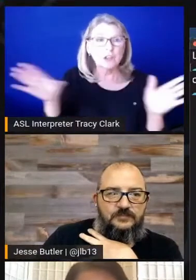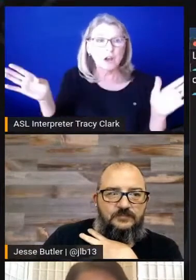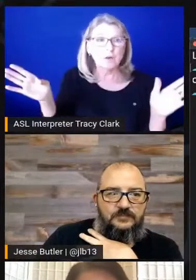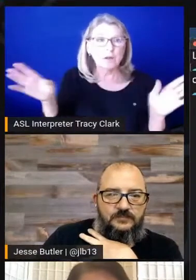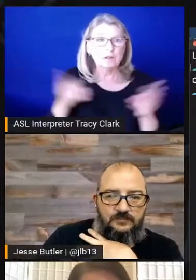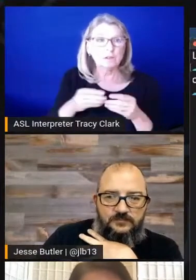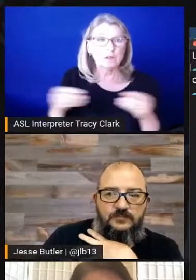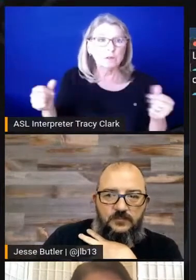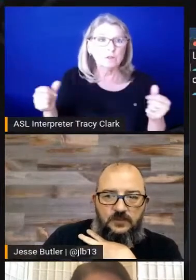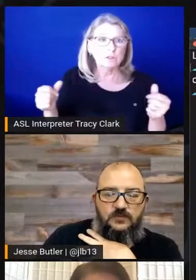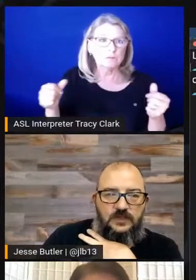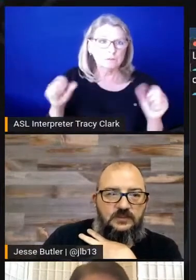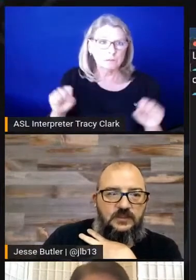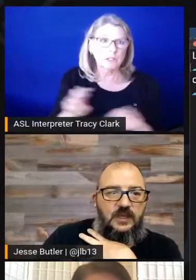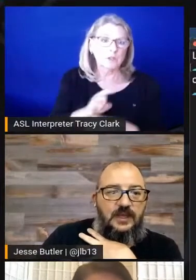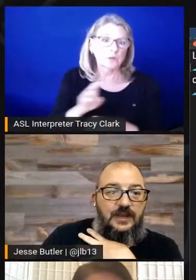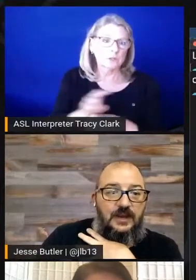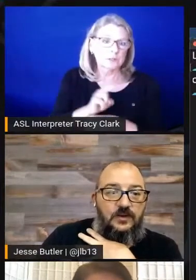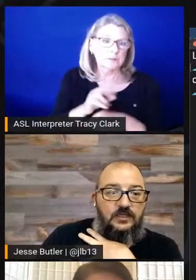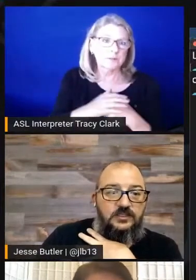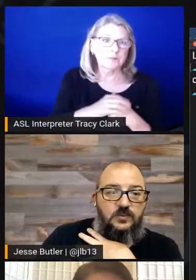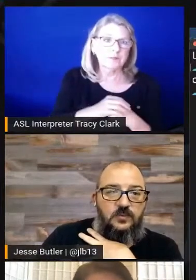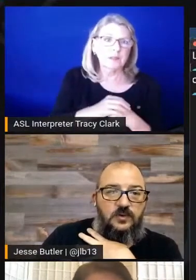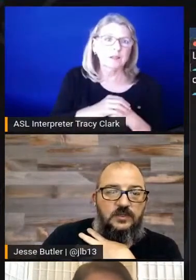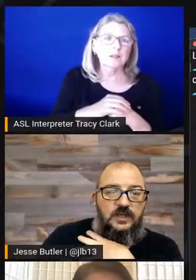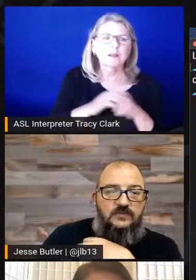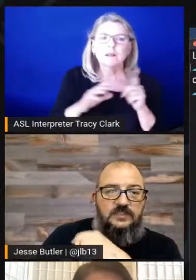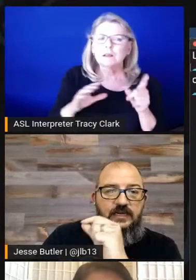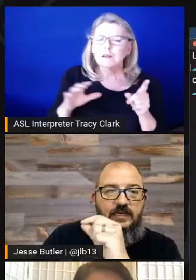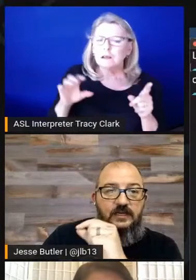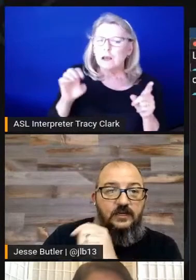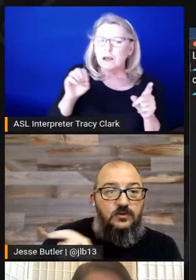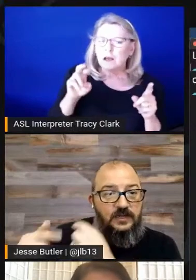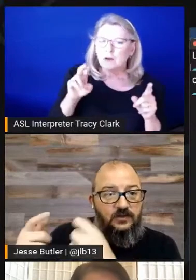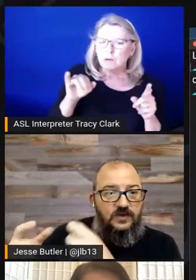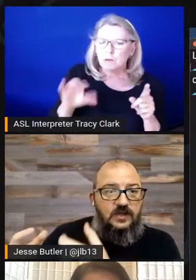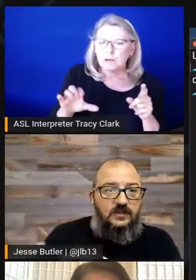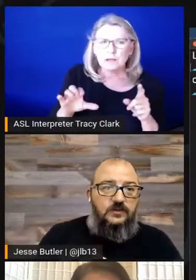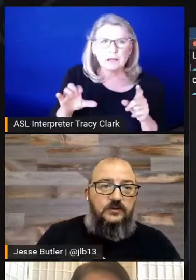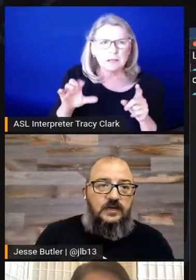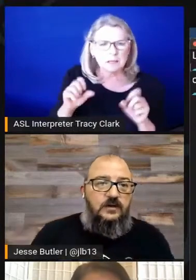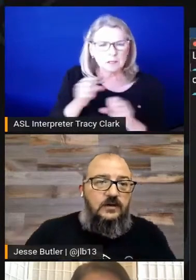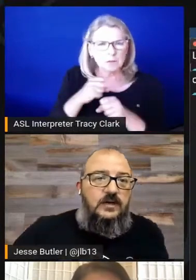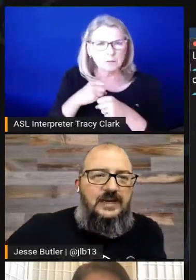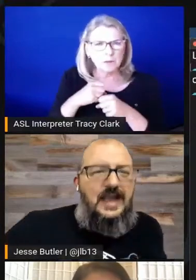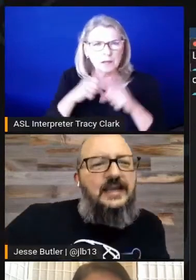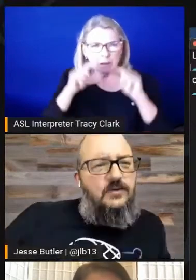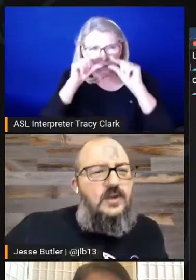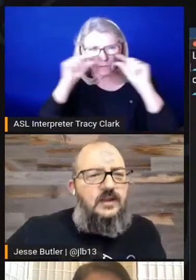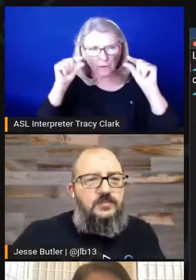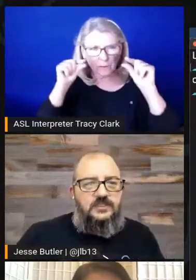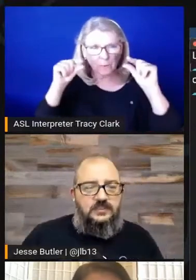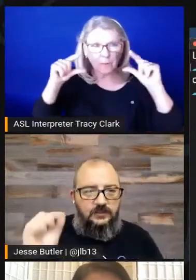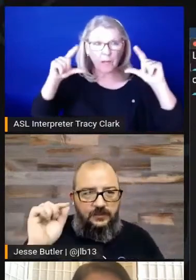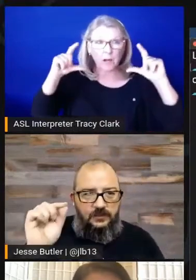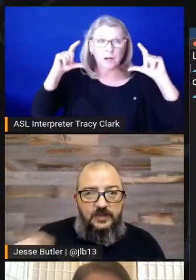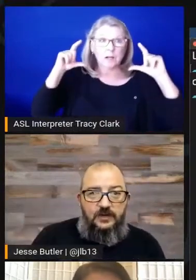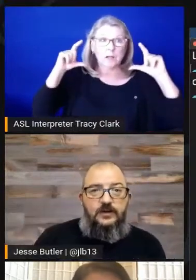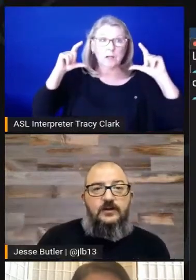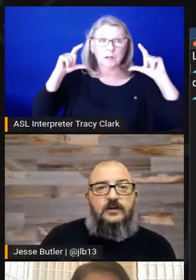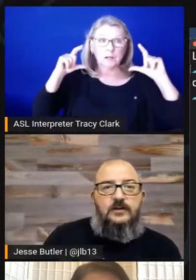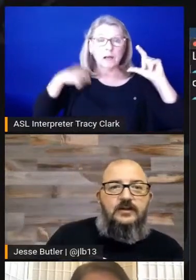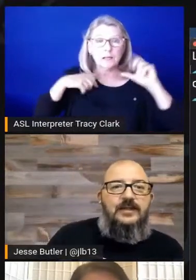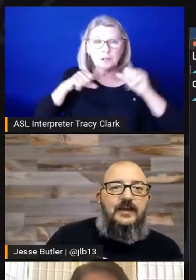can use. And Eric, just while we have a second, can you make your font a little bigger? I can read it, but just a little